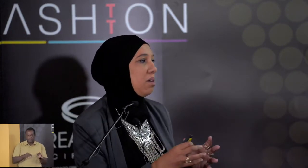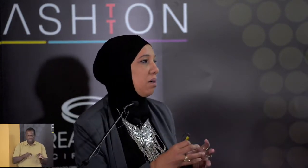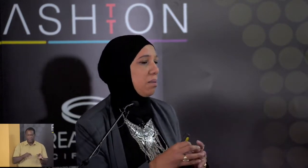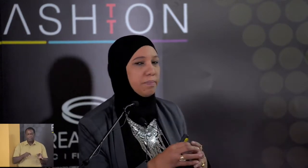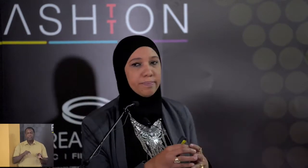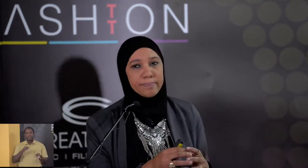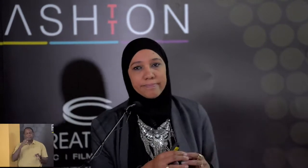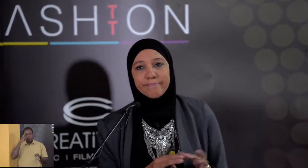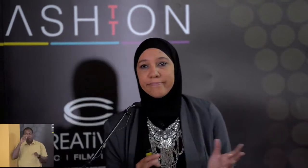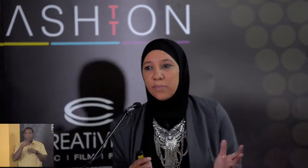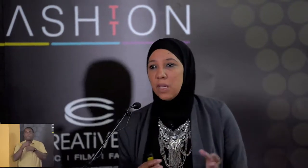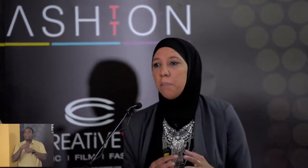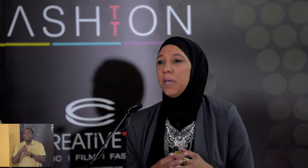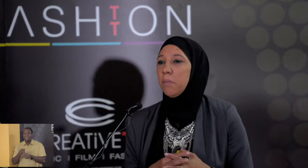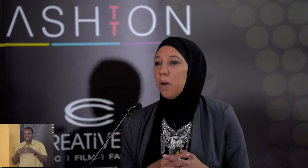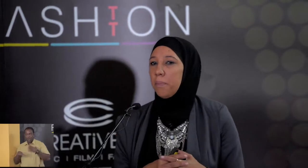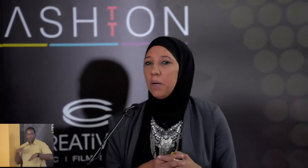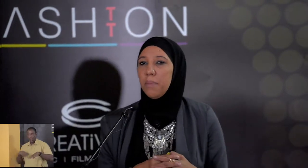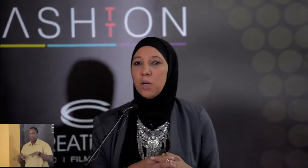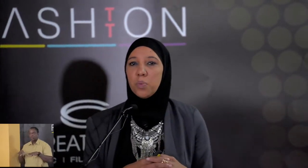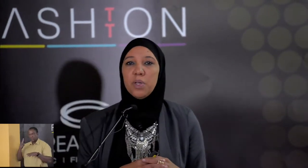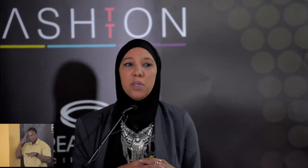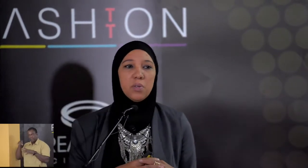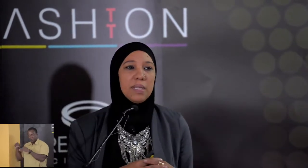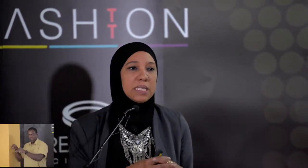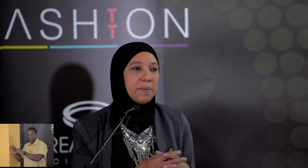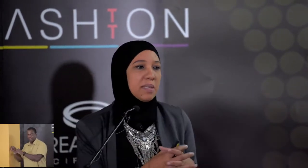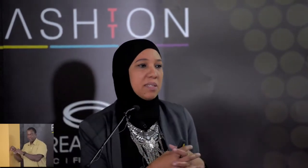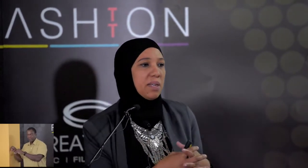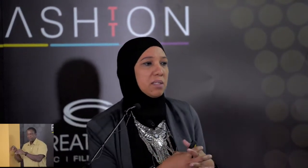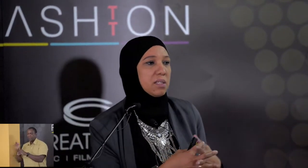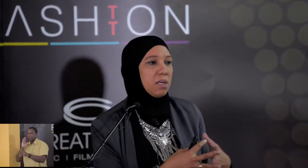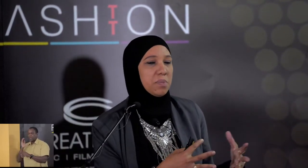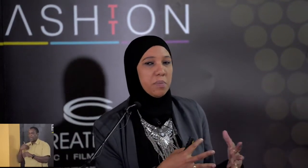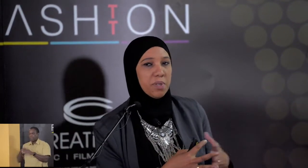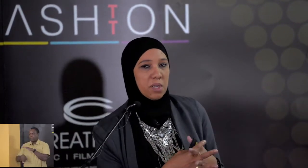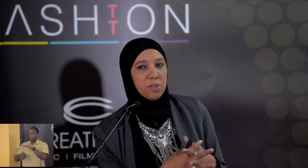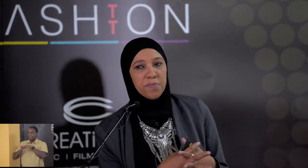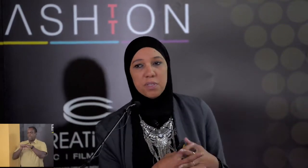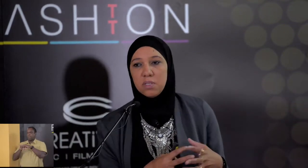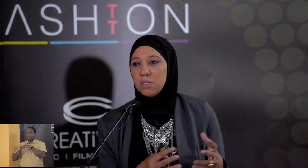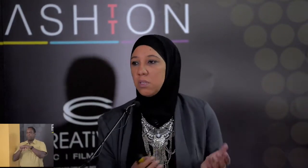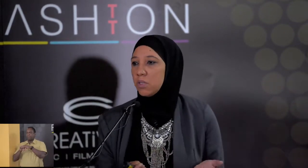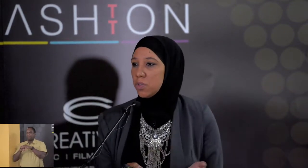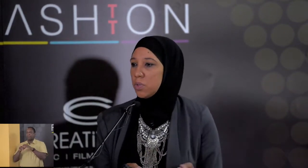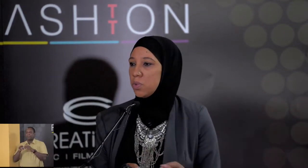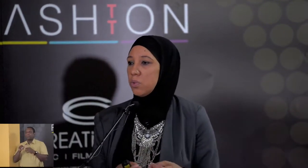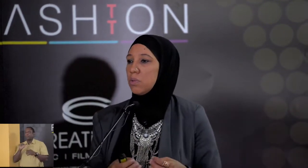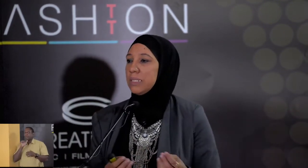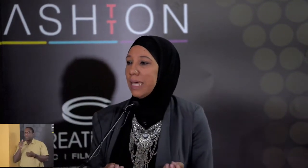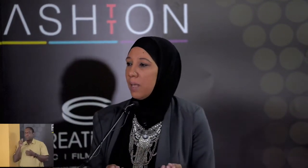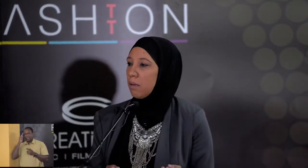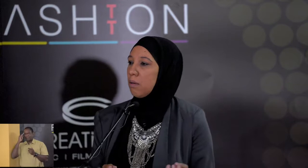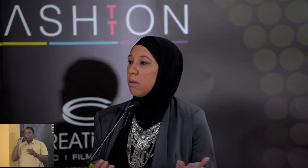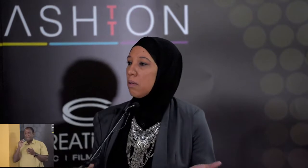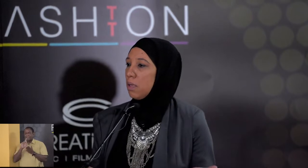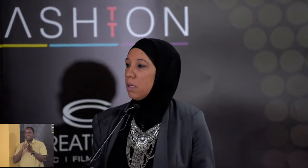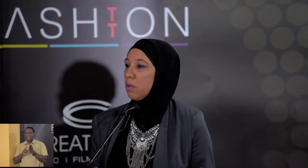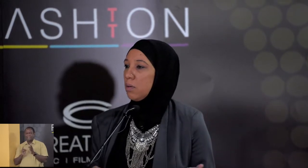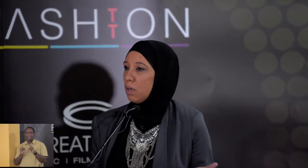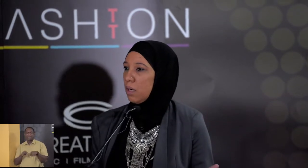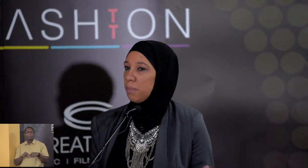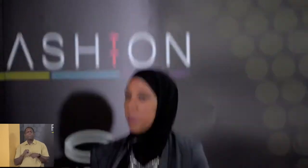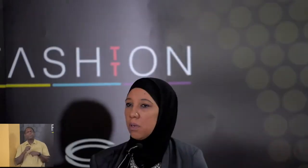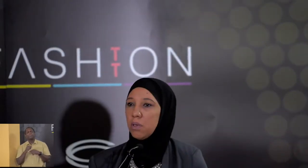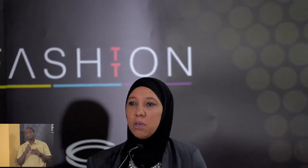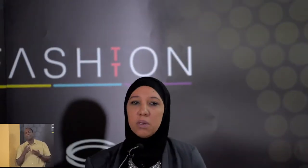be a minimum amount. We don't expect designers to come to a production facility to do 10, you